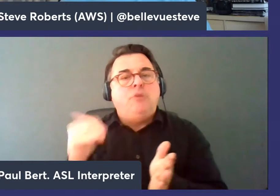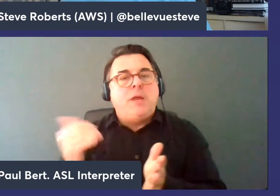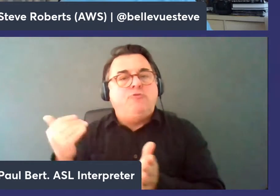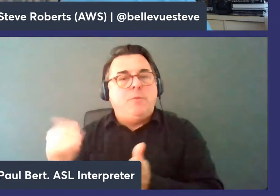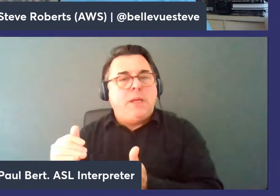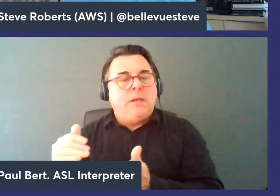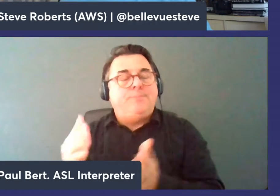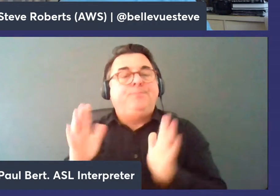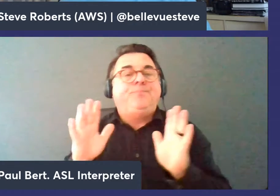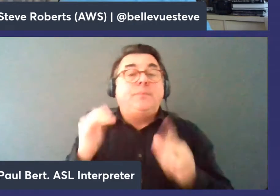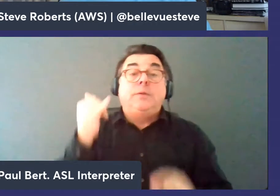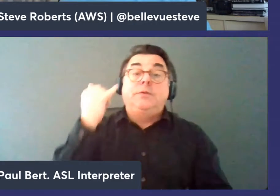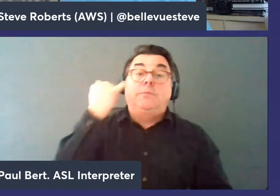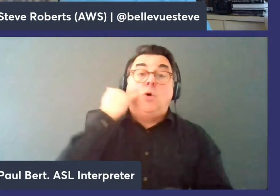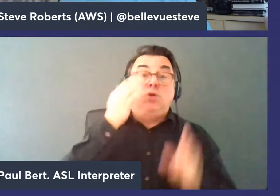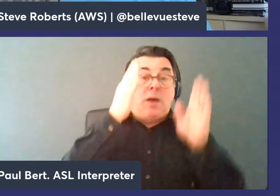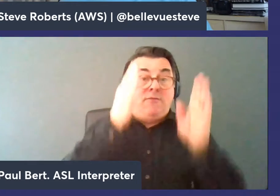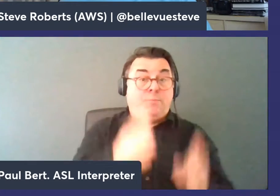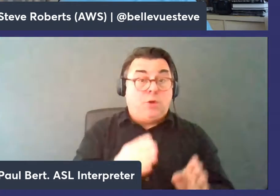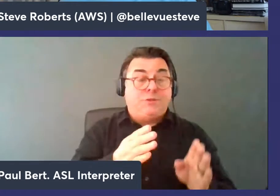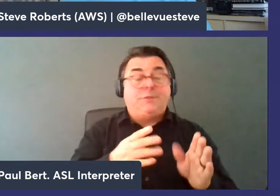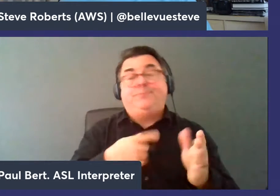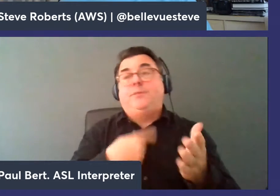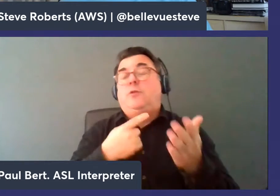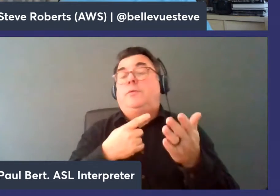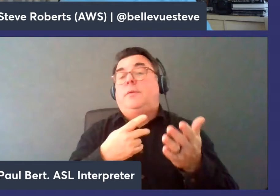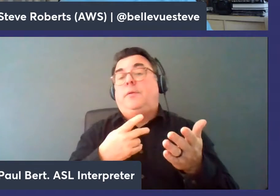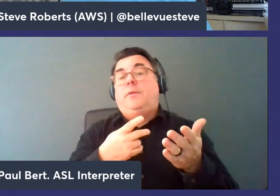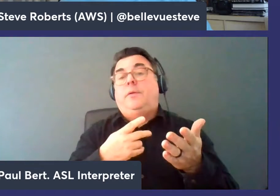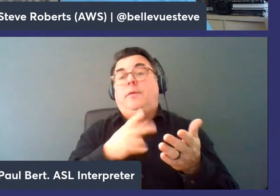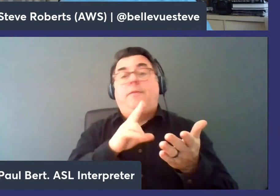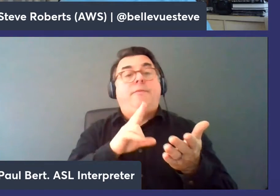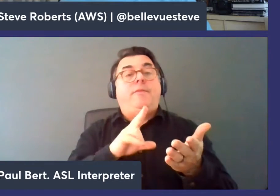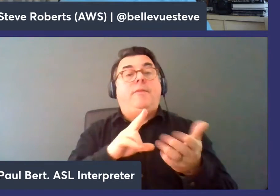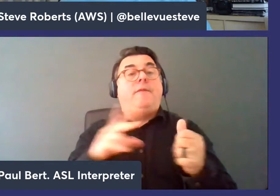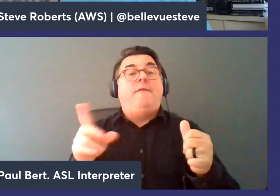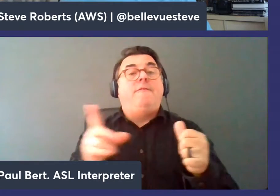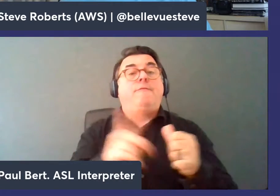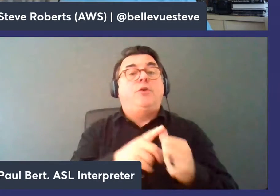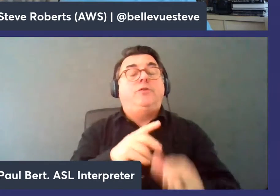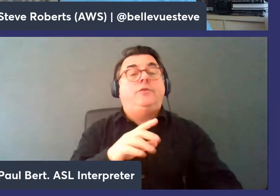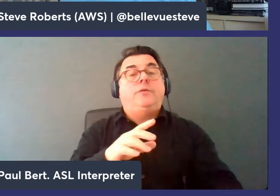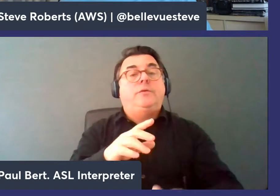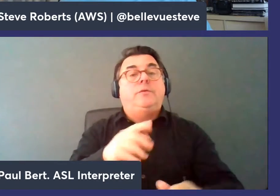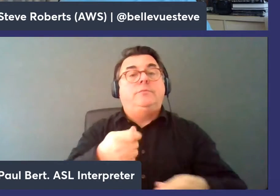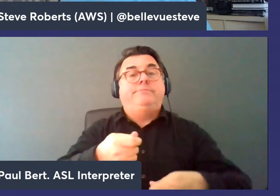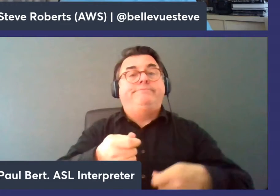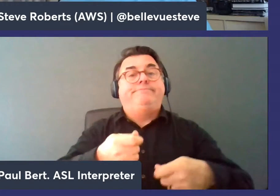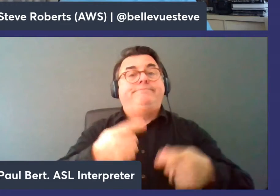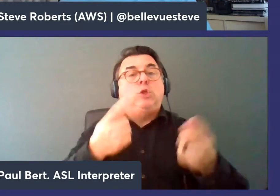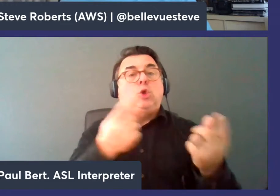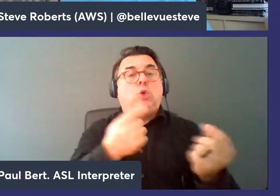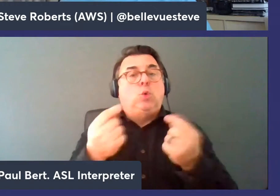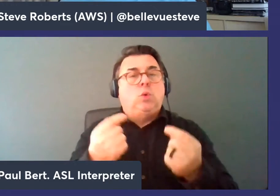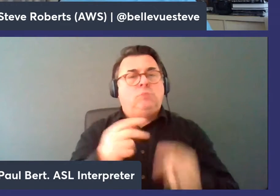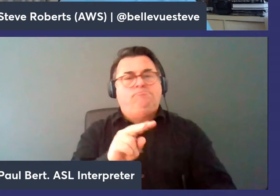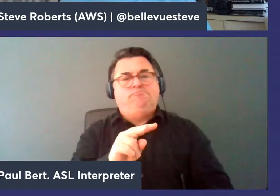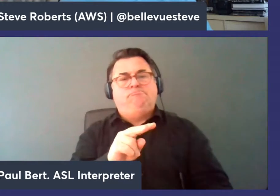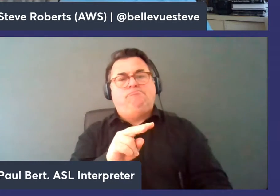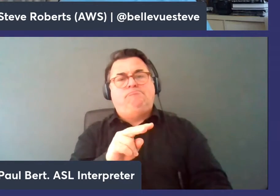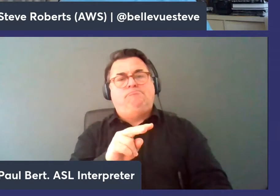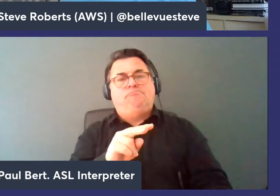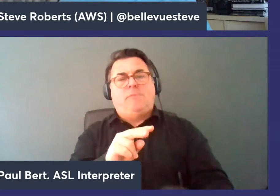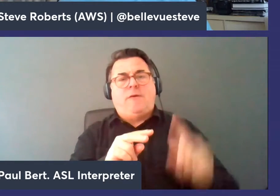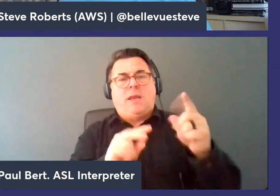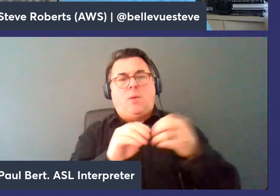what happens when you have somebody that registers or commits that very first transaction, right? Where you don't have